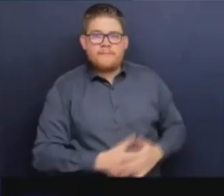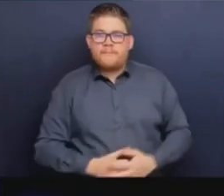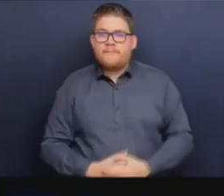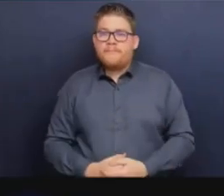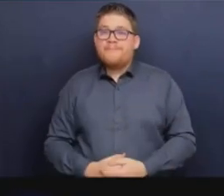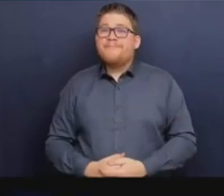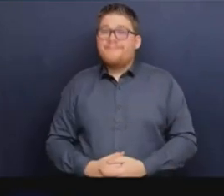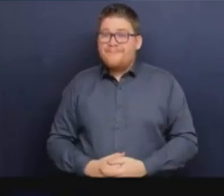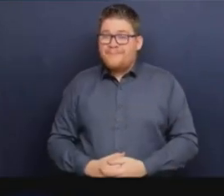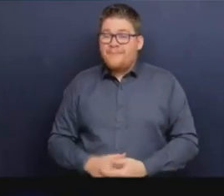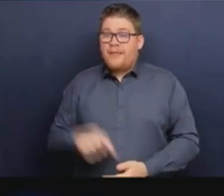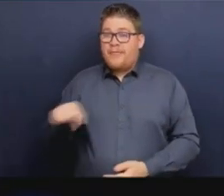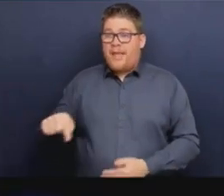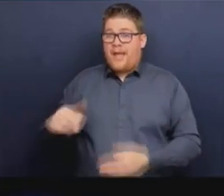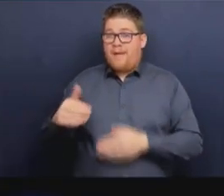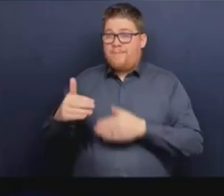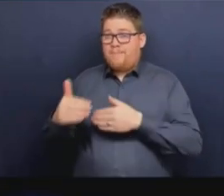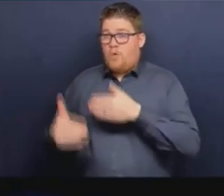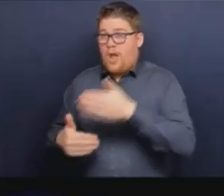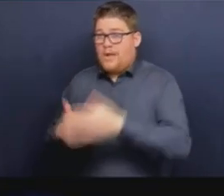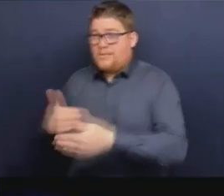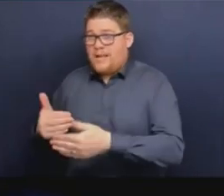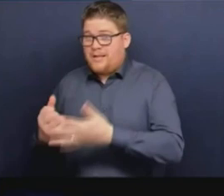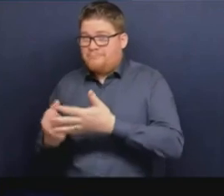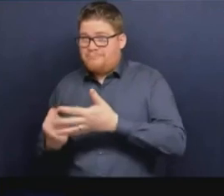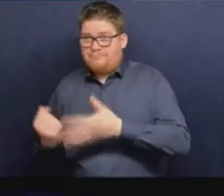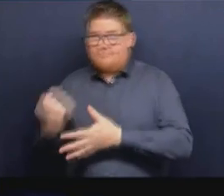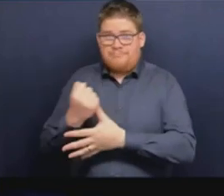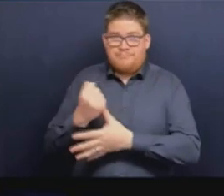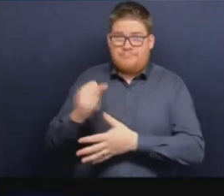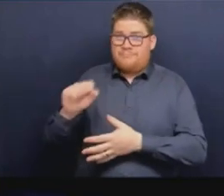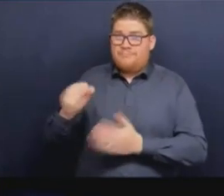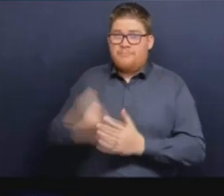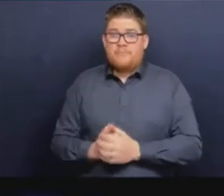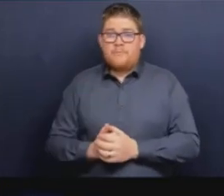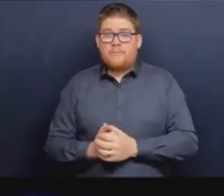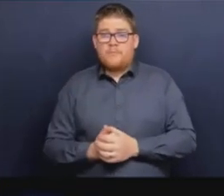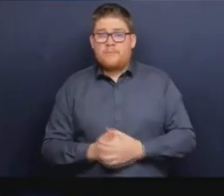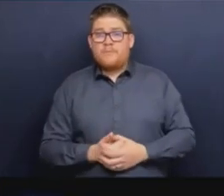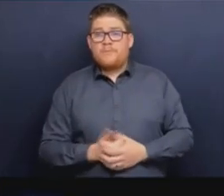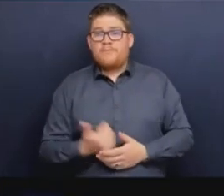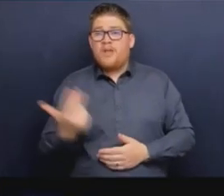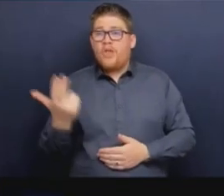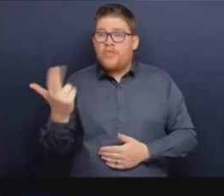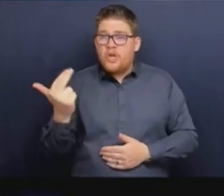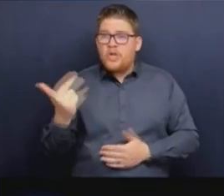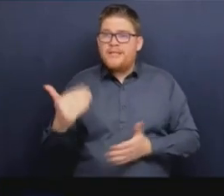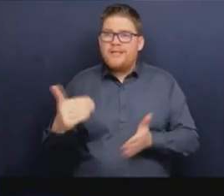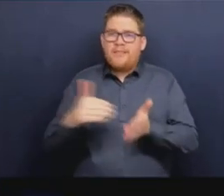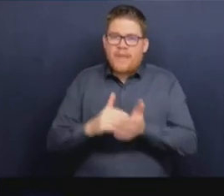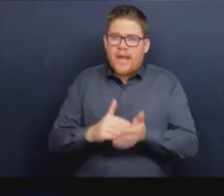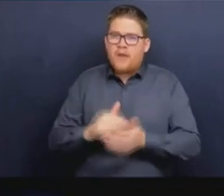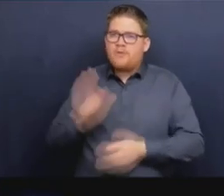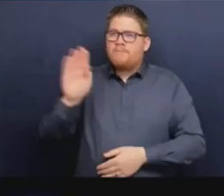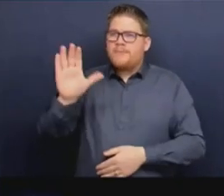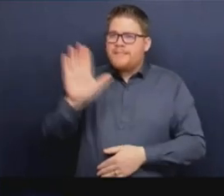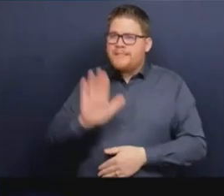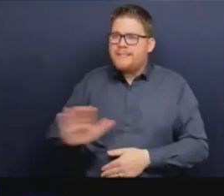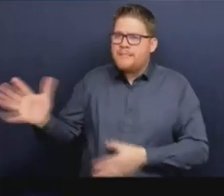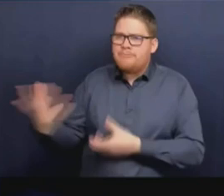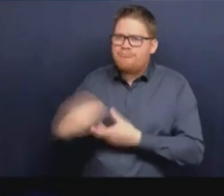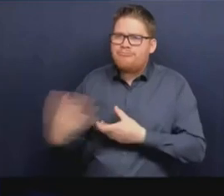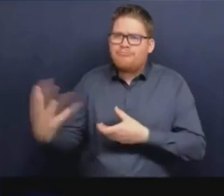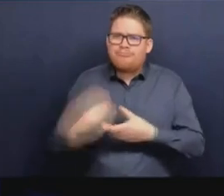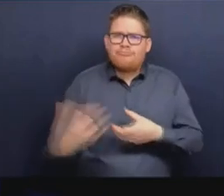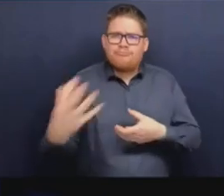in the legislation, the more than 13,000 people who participated in our consultations. And that's the same process that we want to continue. It